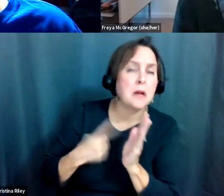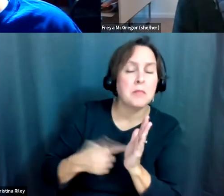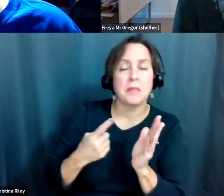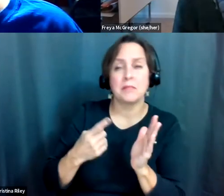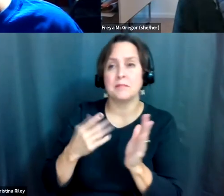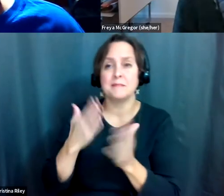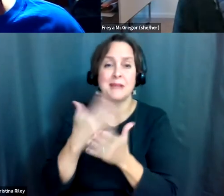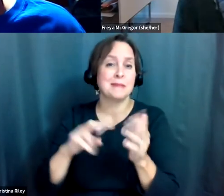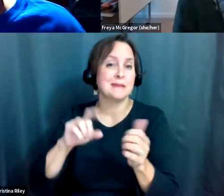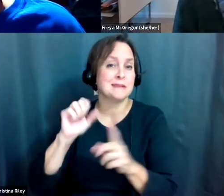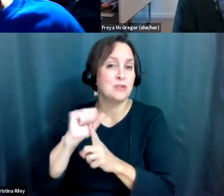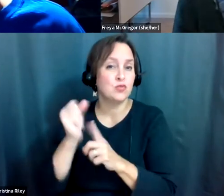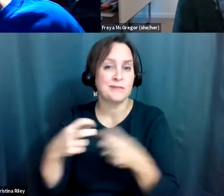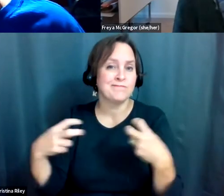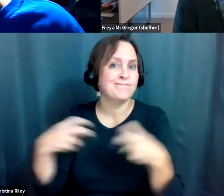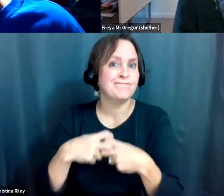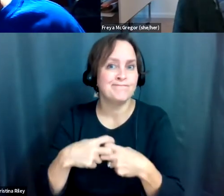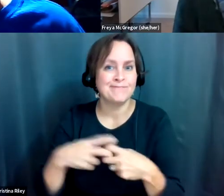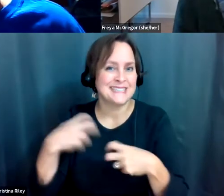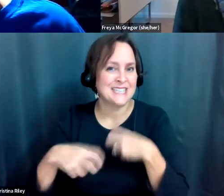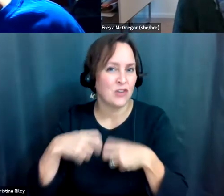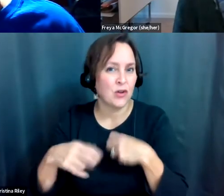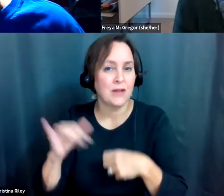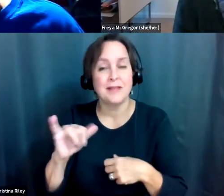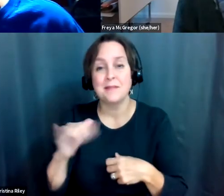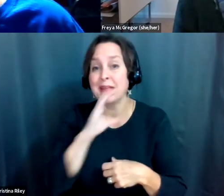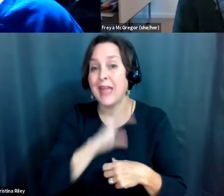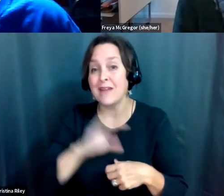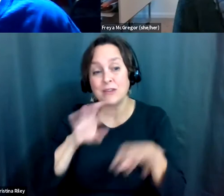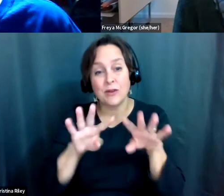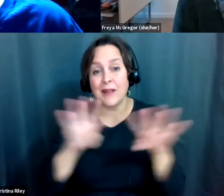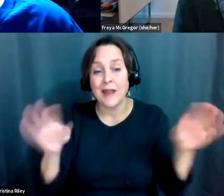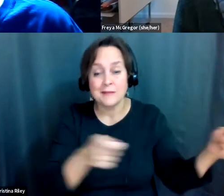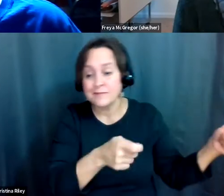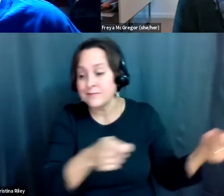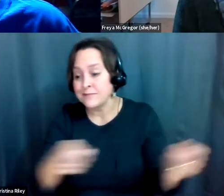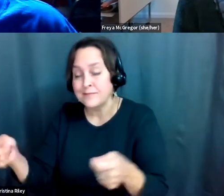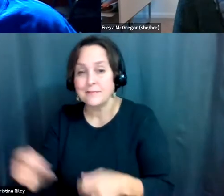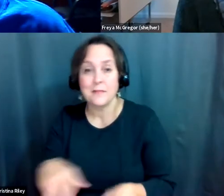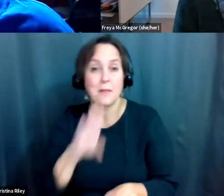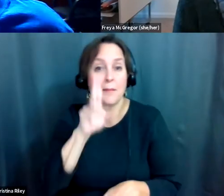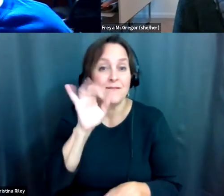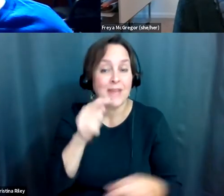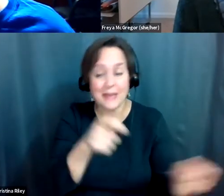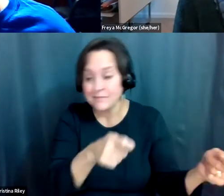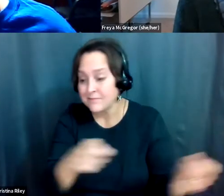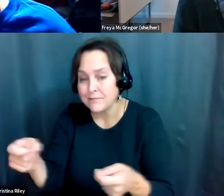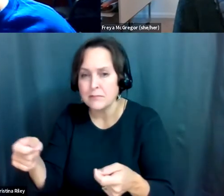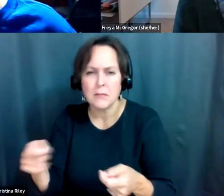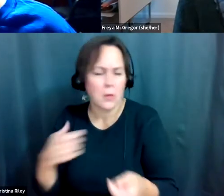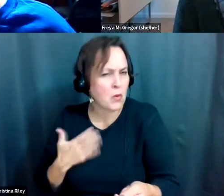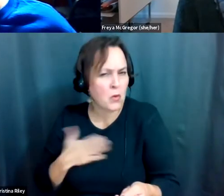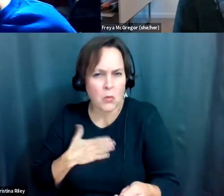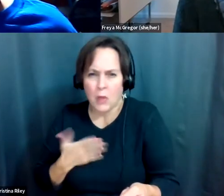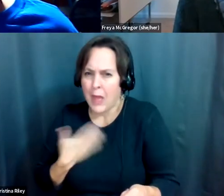blind, like cafeteria lines, buffet lines, and that sort of thing. Um, and I'm more than willing to accept help from people,